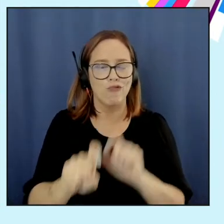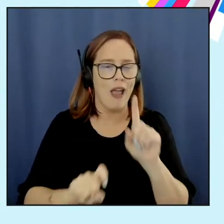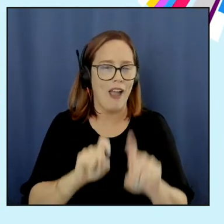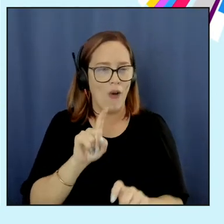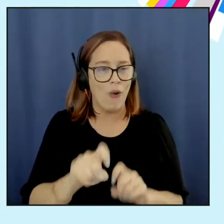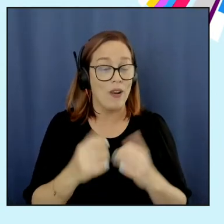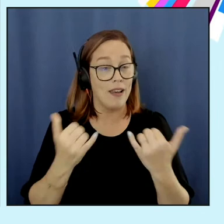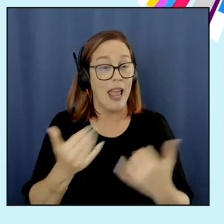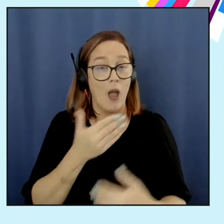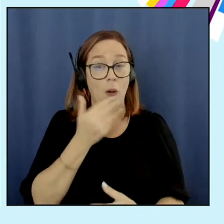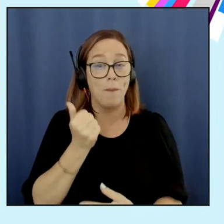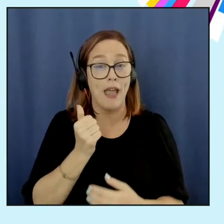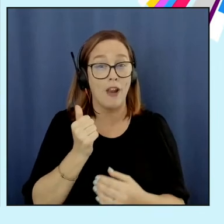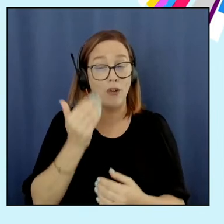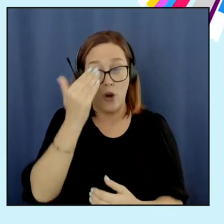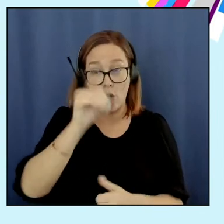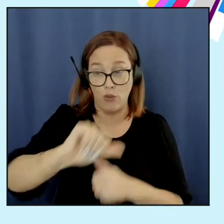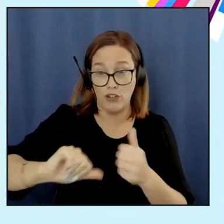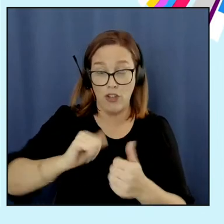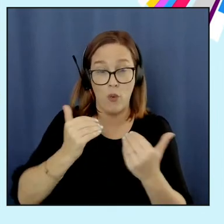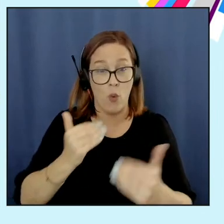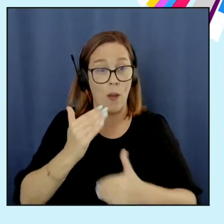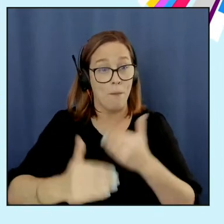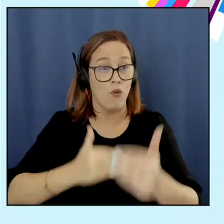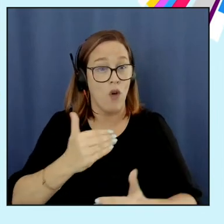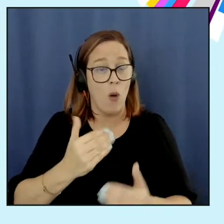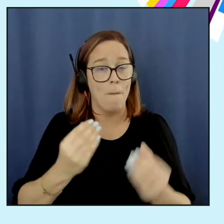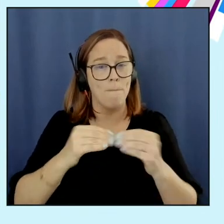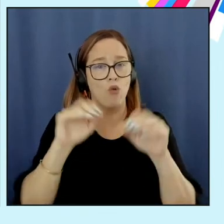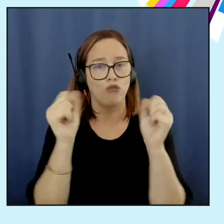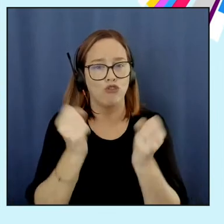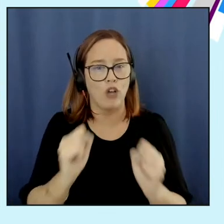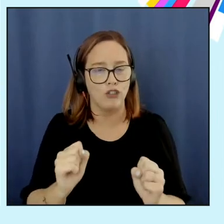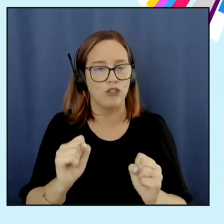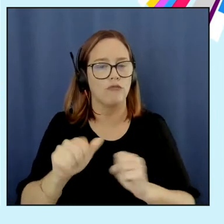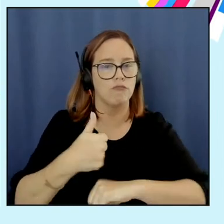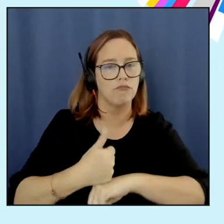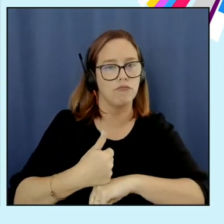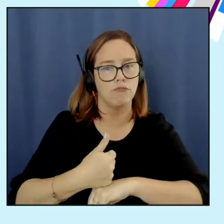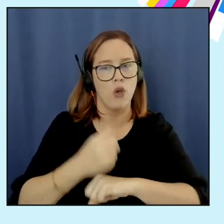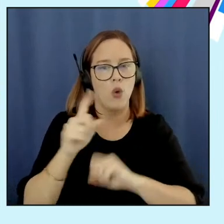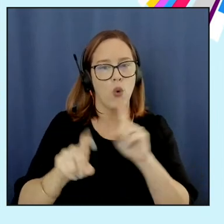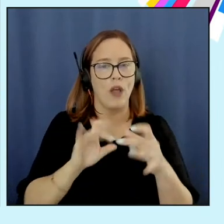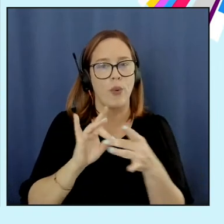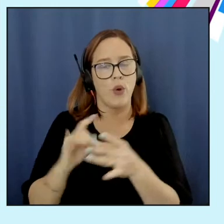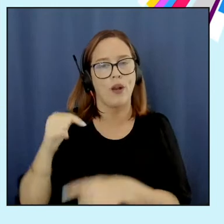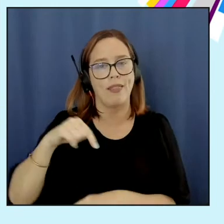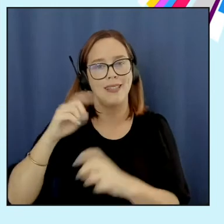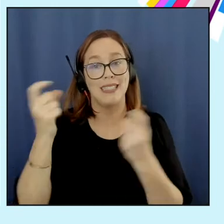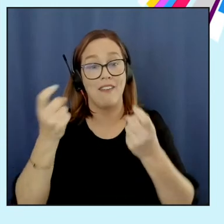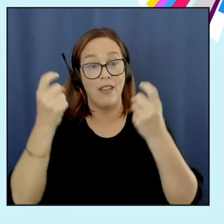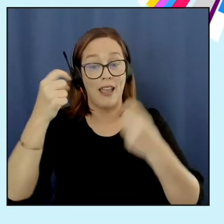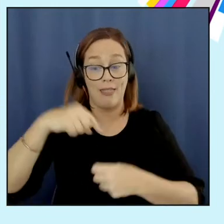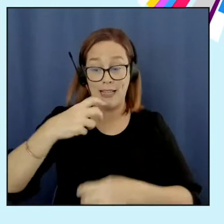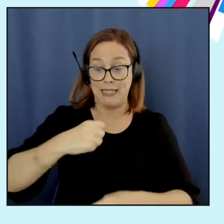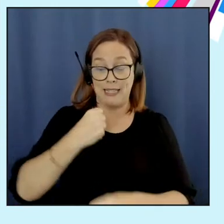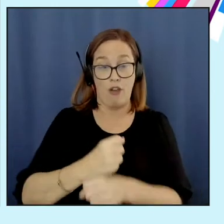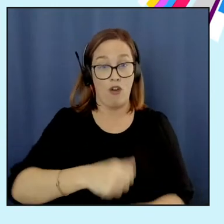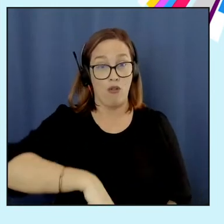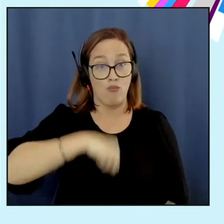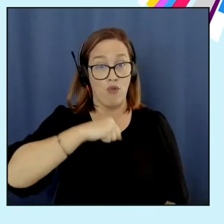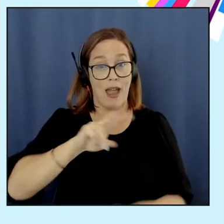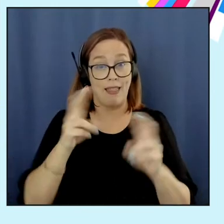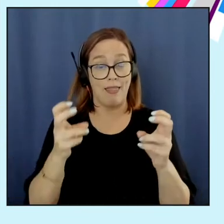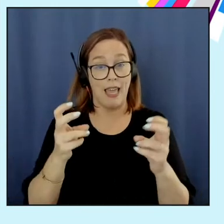each other, let's move on to some more structured questions for the event. As you all know, this year's Pride theme is Pride Has No